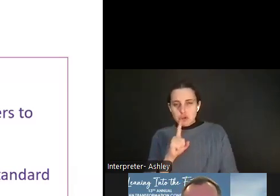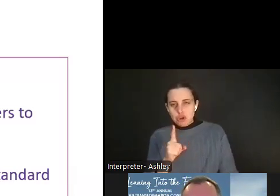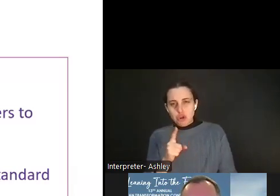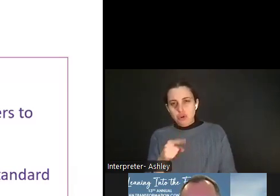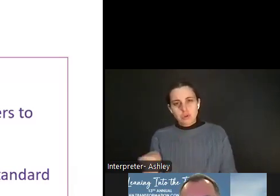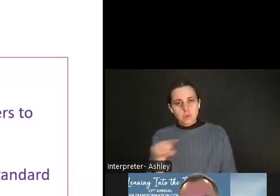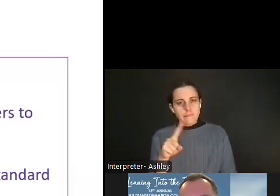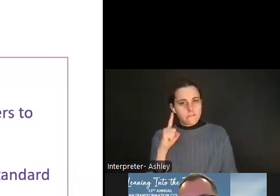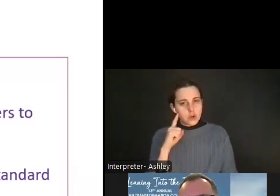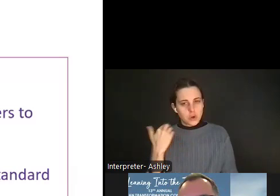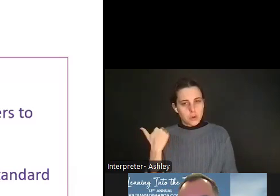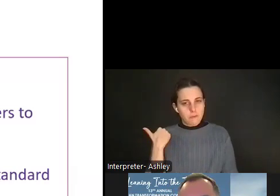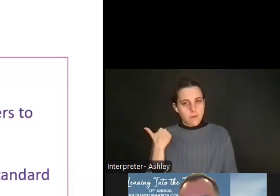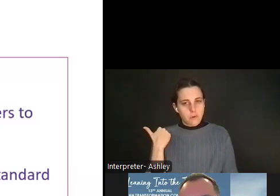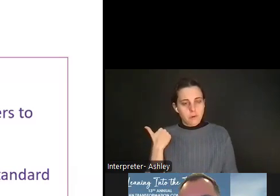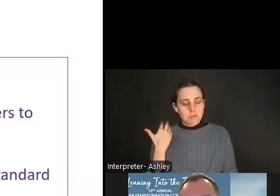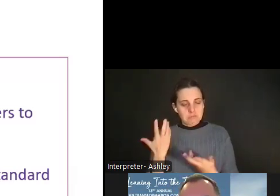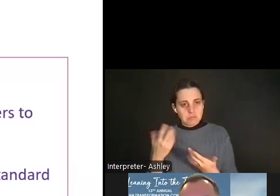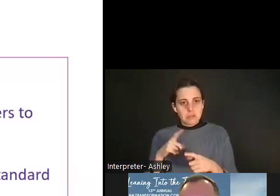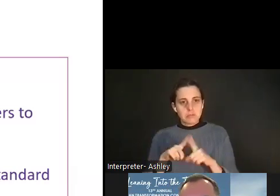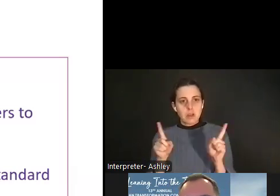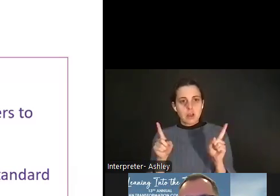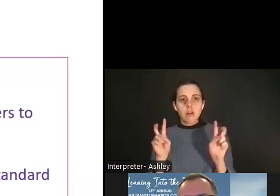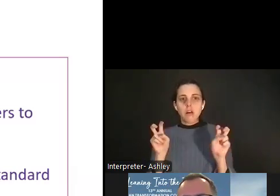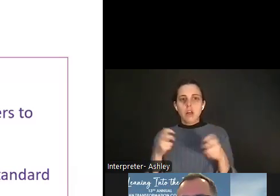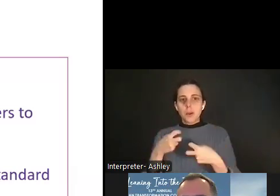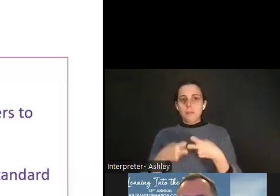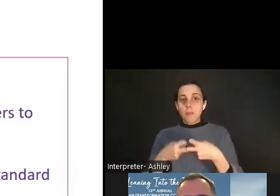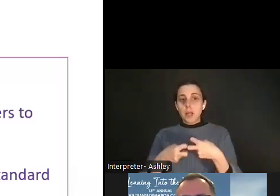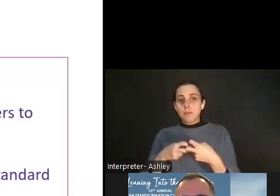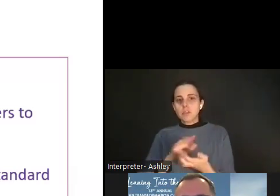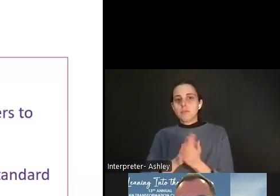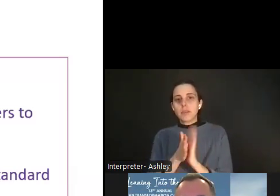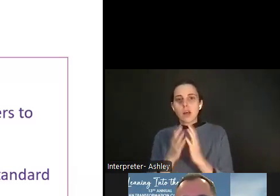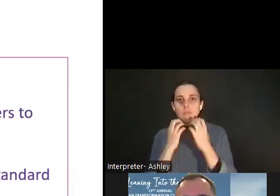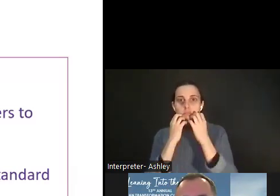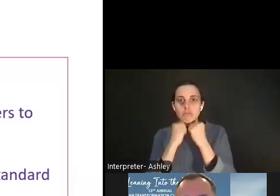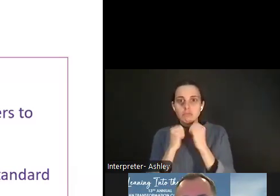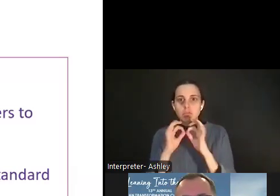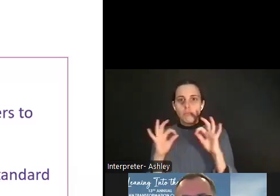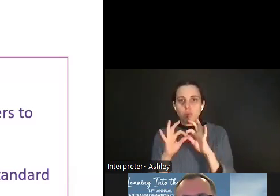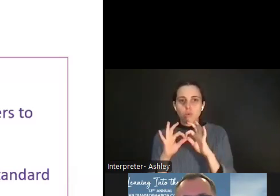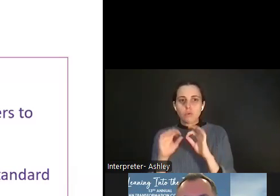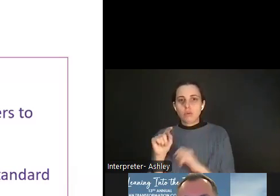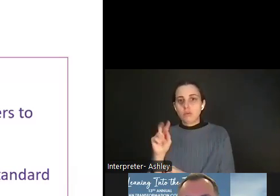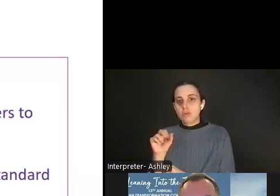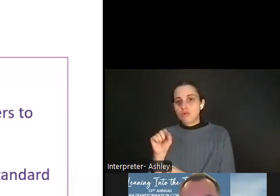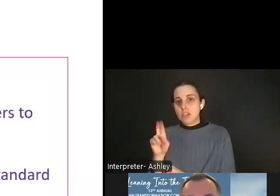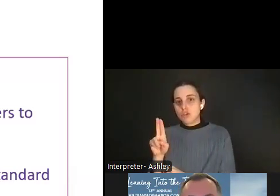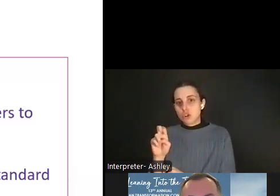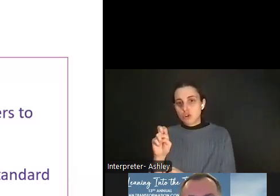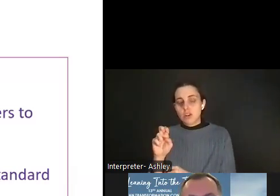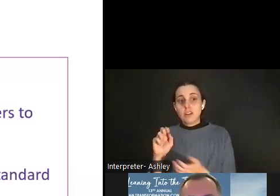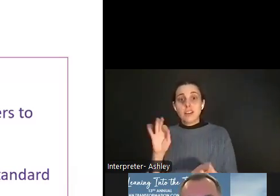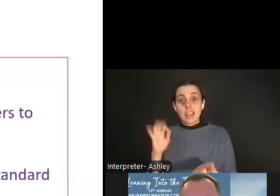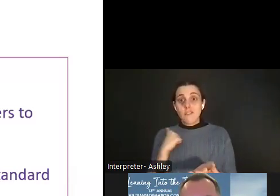this before, but where problems are treasures. So when we don't see the problems, and when they're hidden, that's when we have a